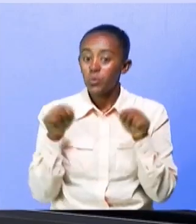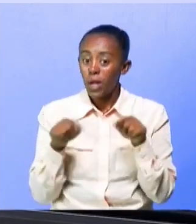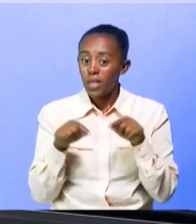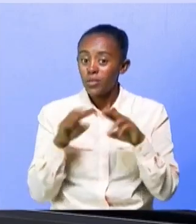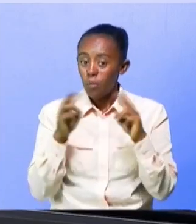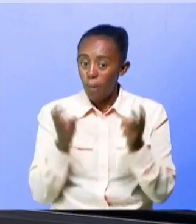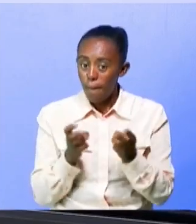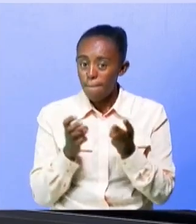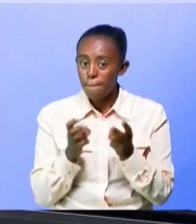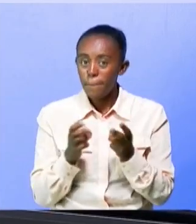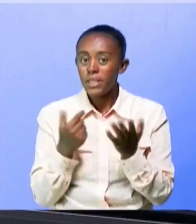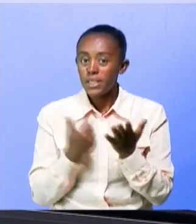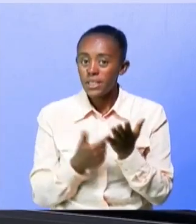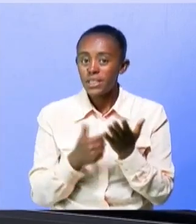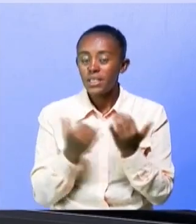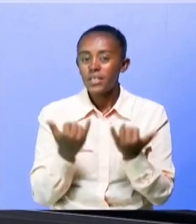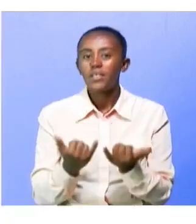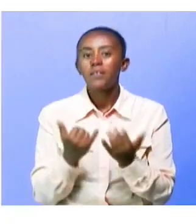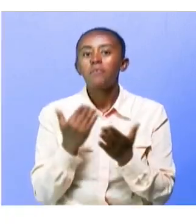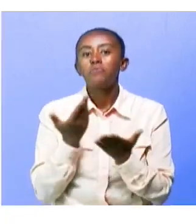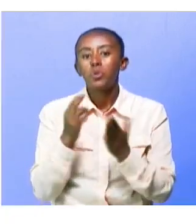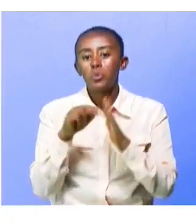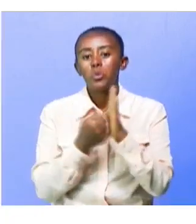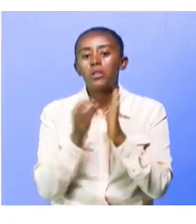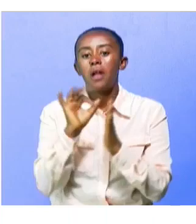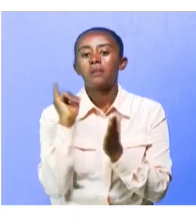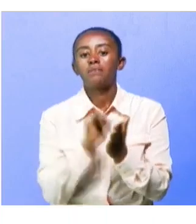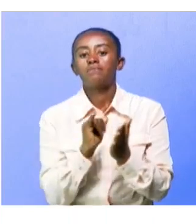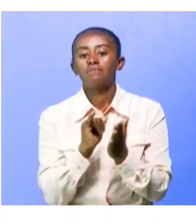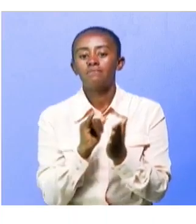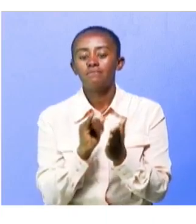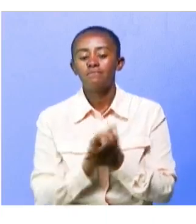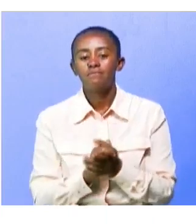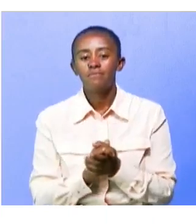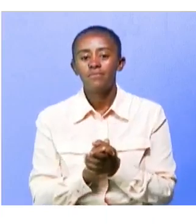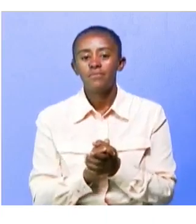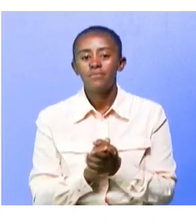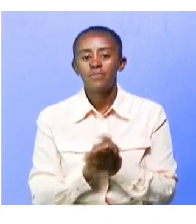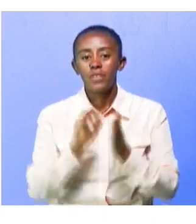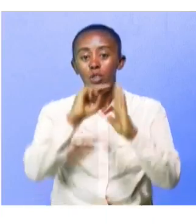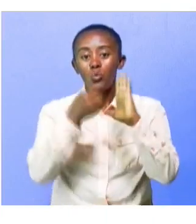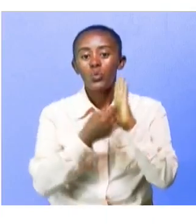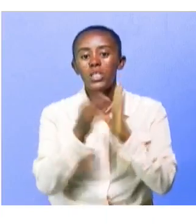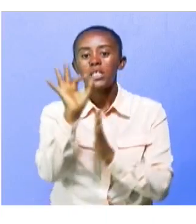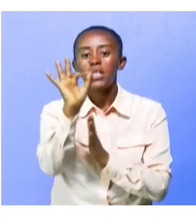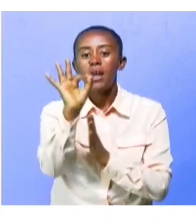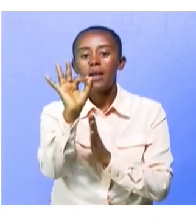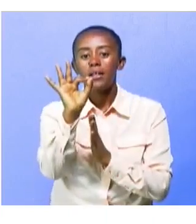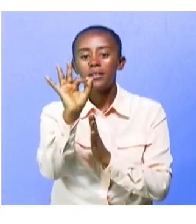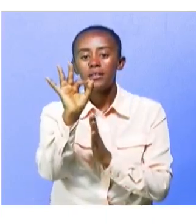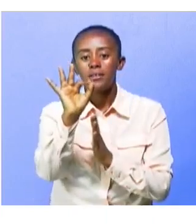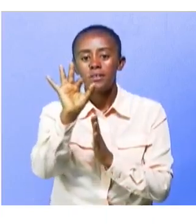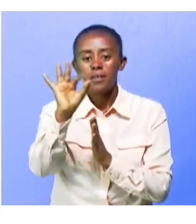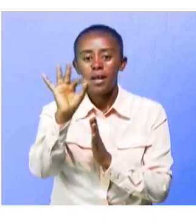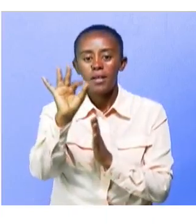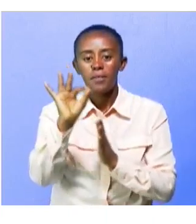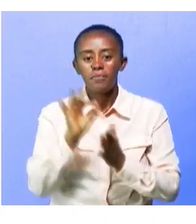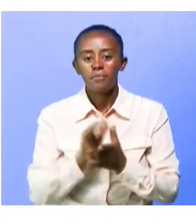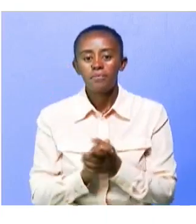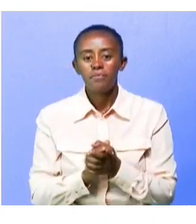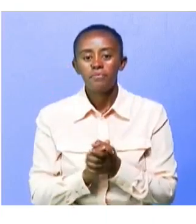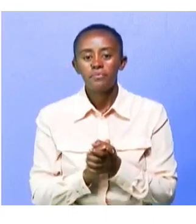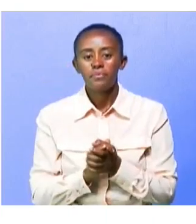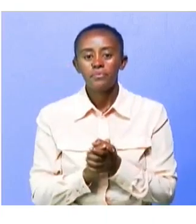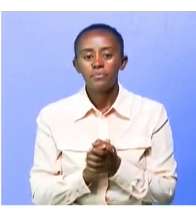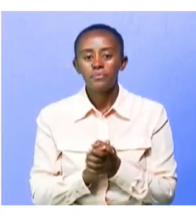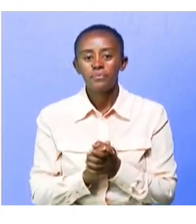topic, that still now that is a part of Unit 9. Unit 9,